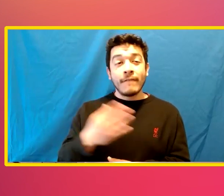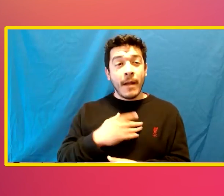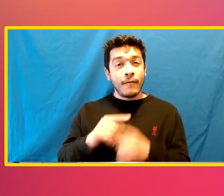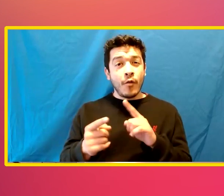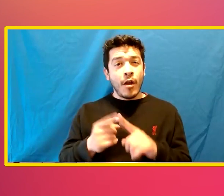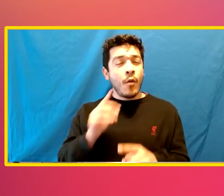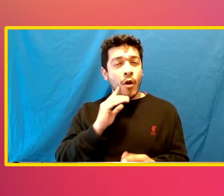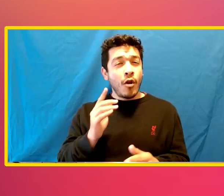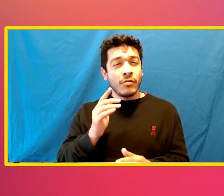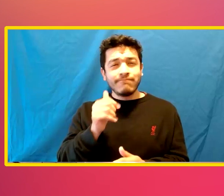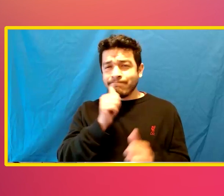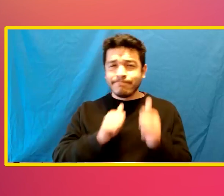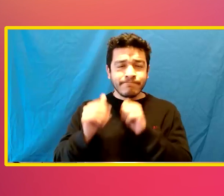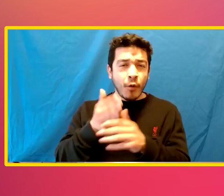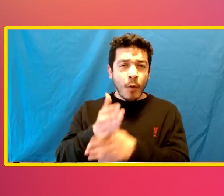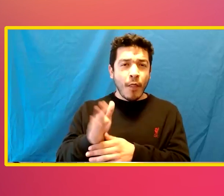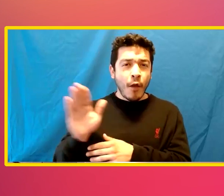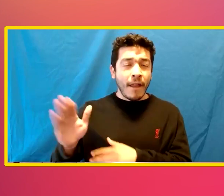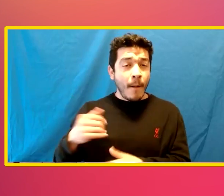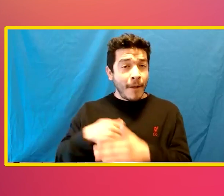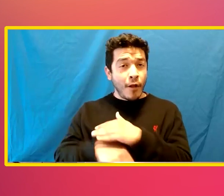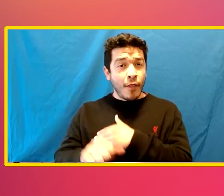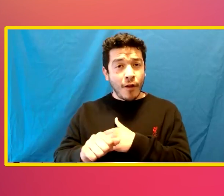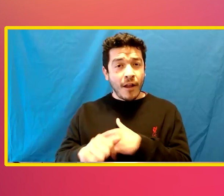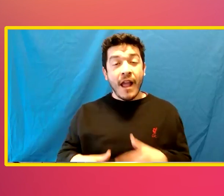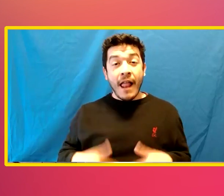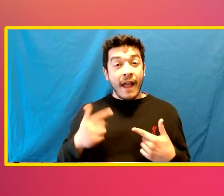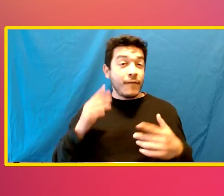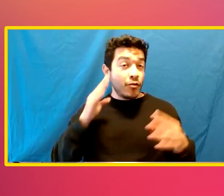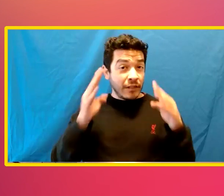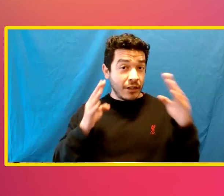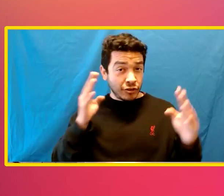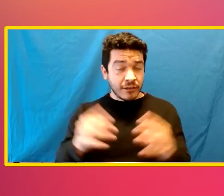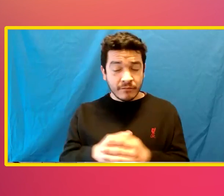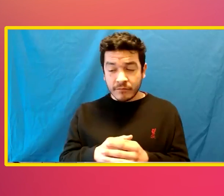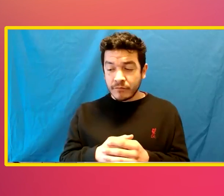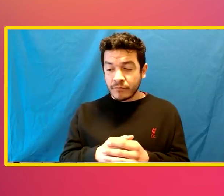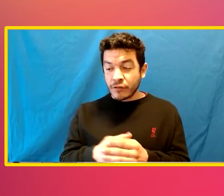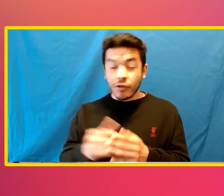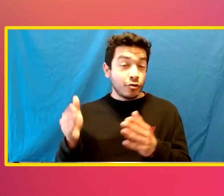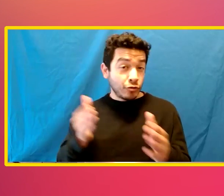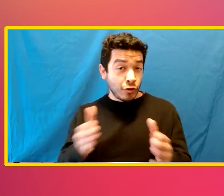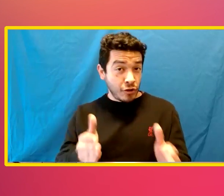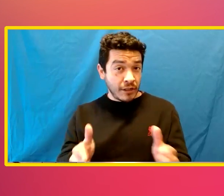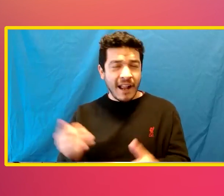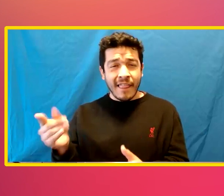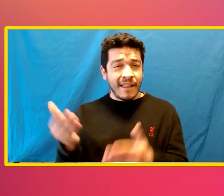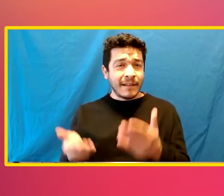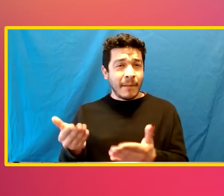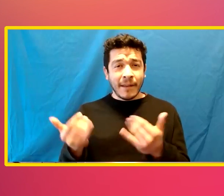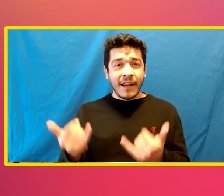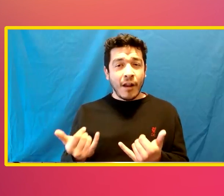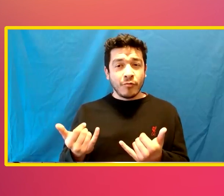friends were going through their birthing life creation journey, and this is maybe